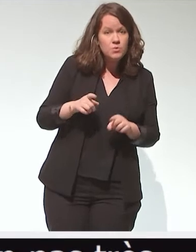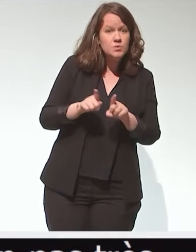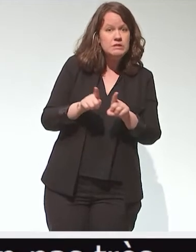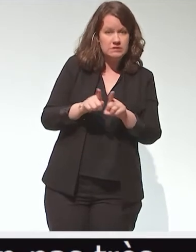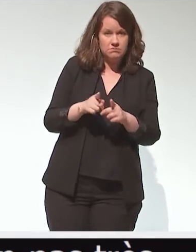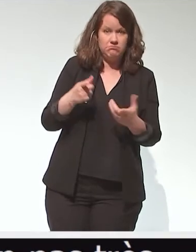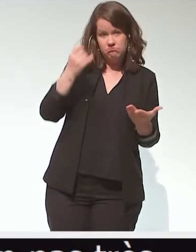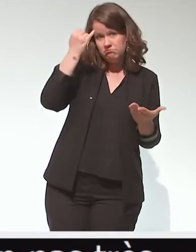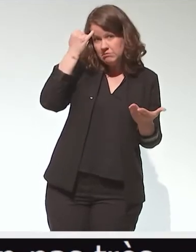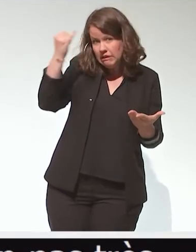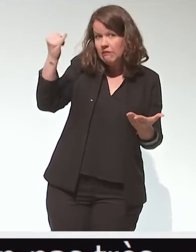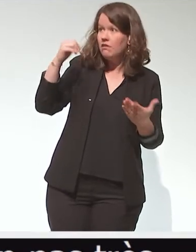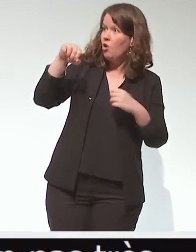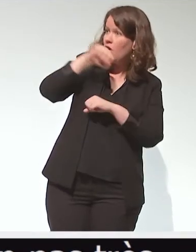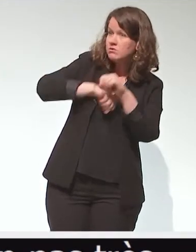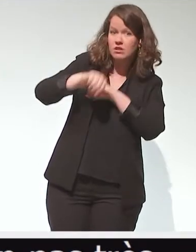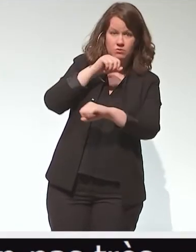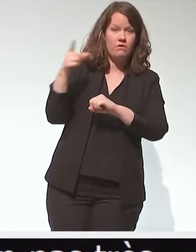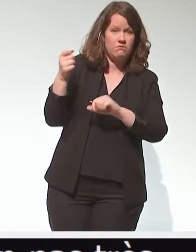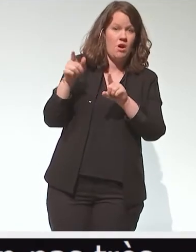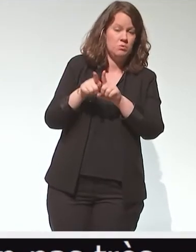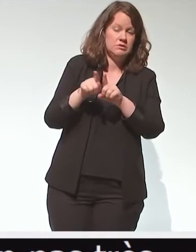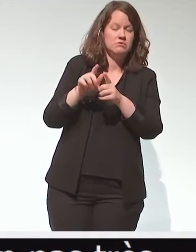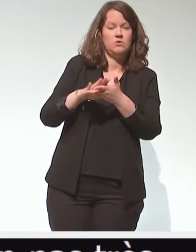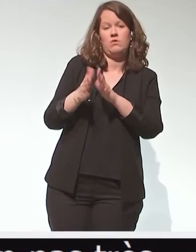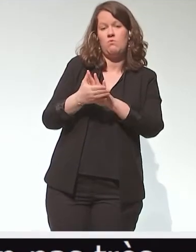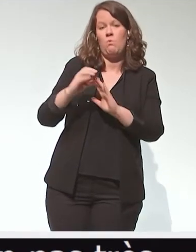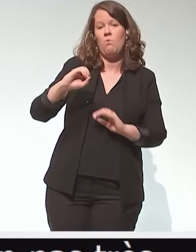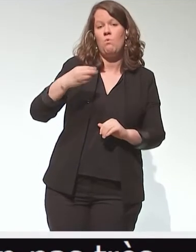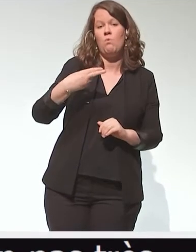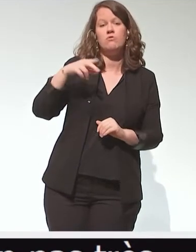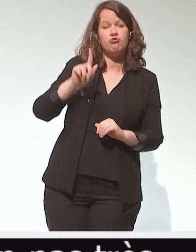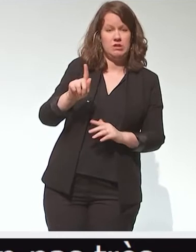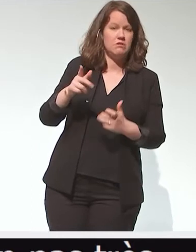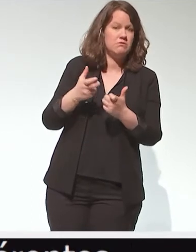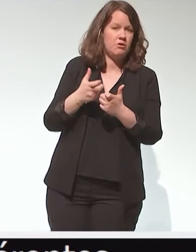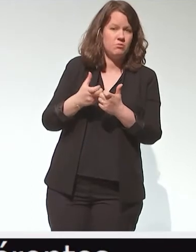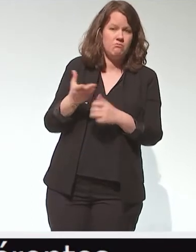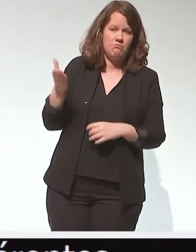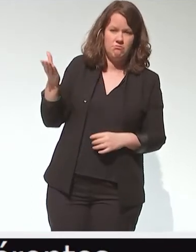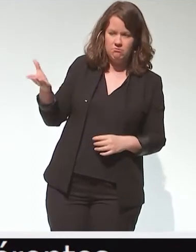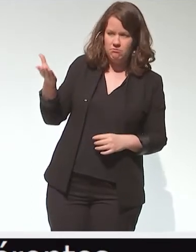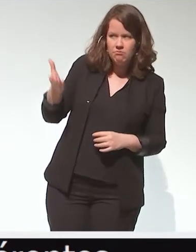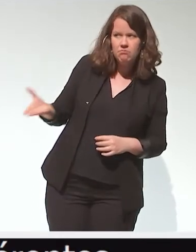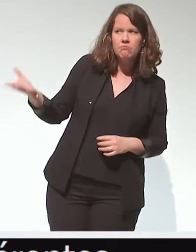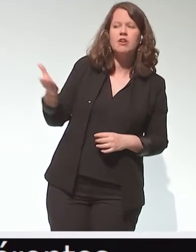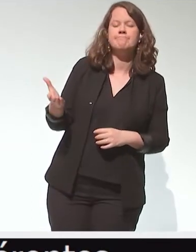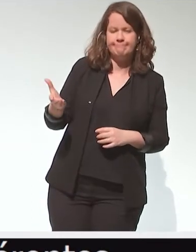set initially. But of course, we need to take into account the excellent work done by non-governmental